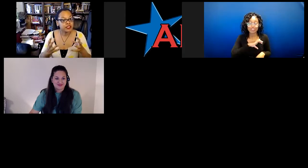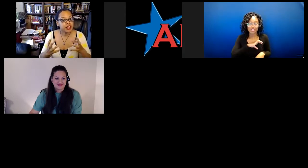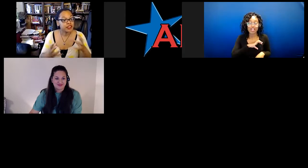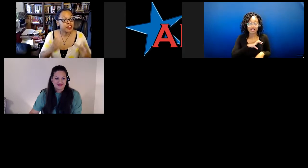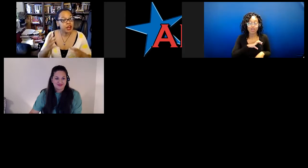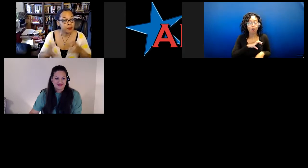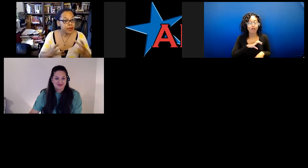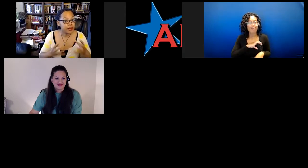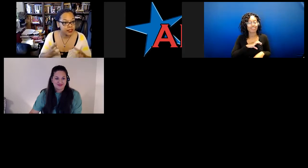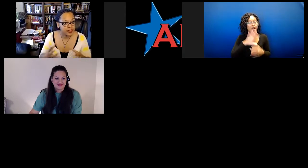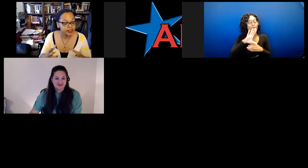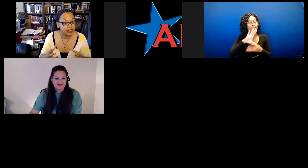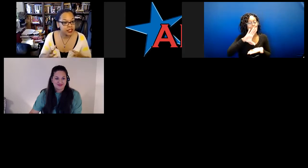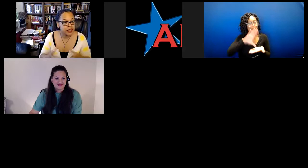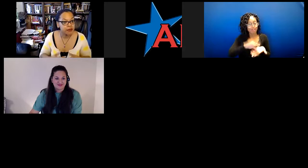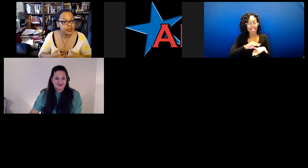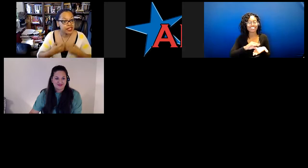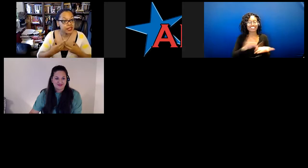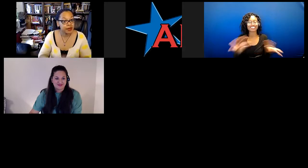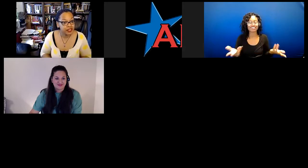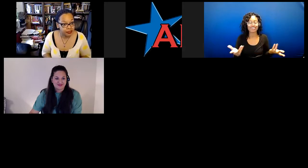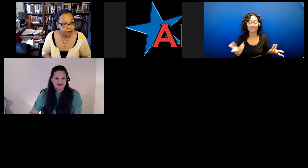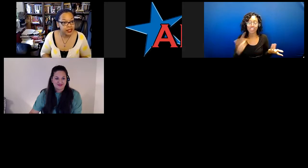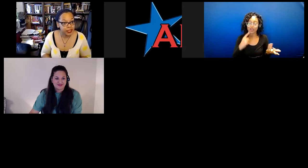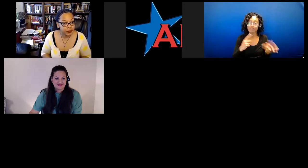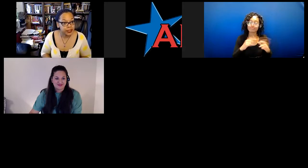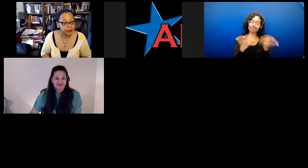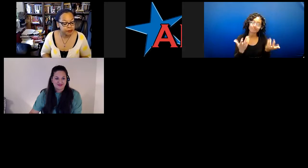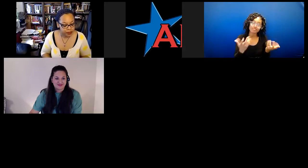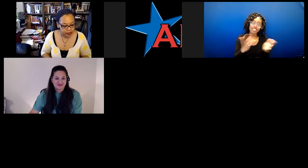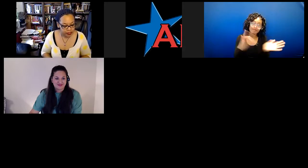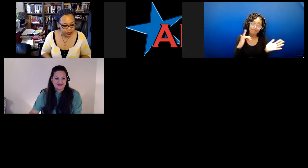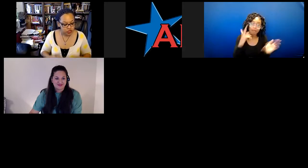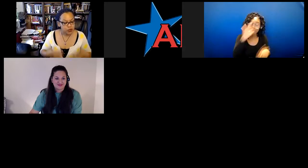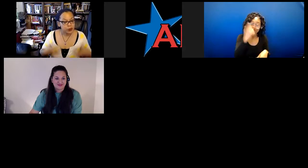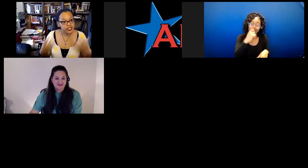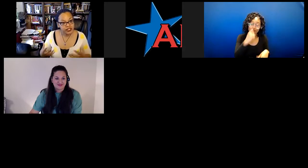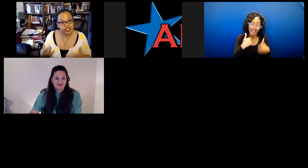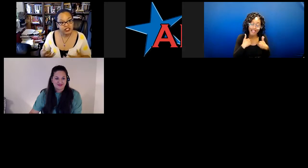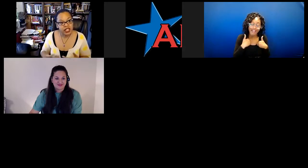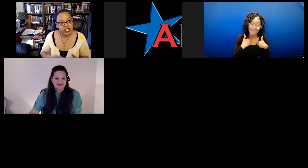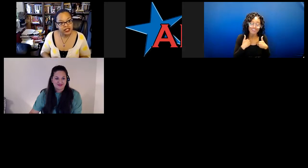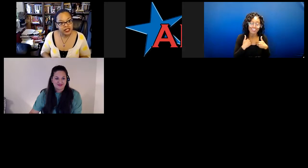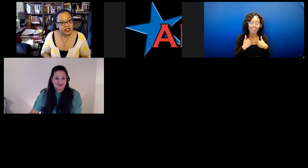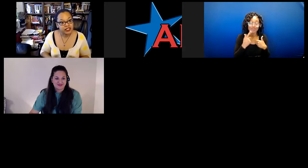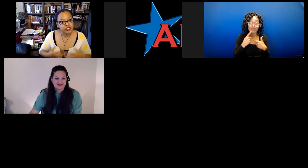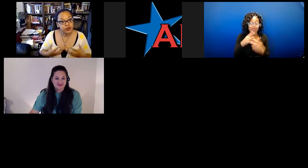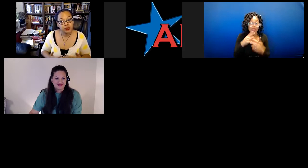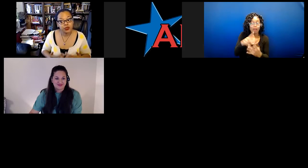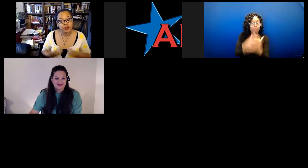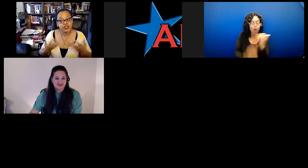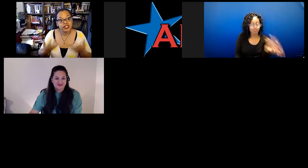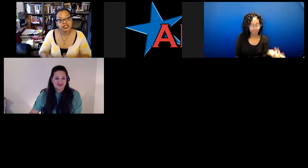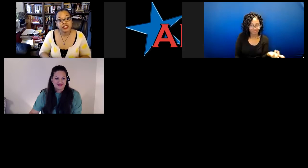together to have a compound effect of being impacted by inequity. So with intersectionality, this is sort of